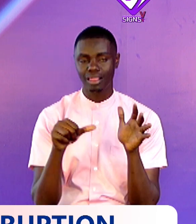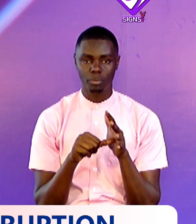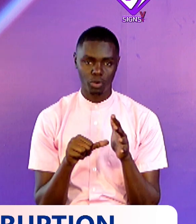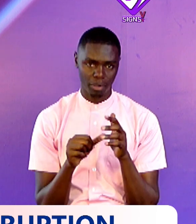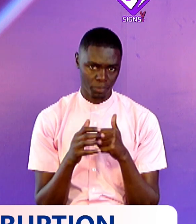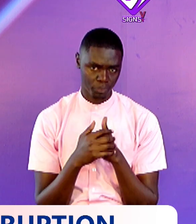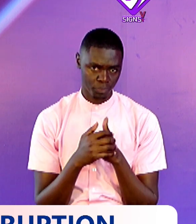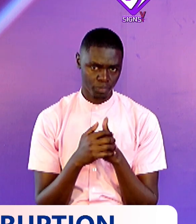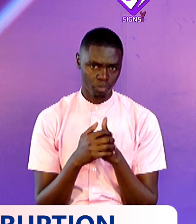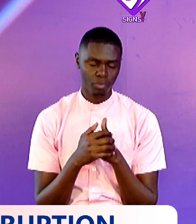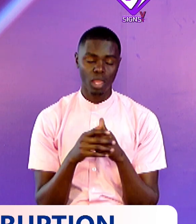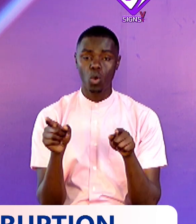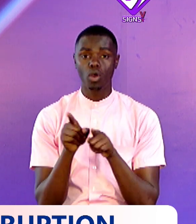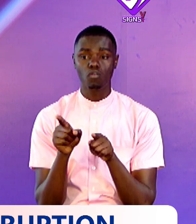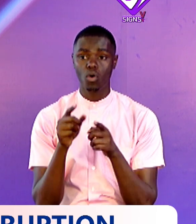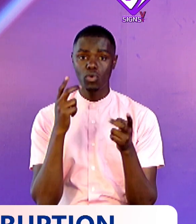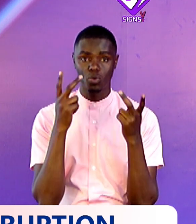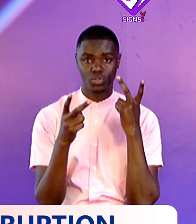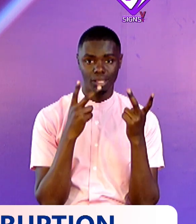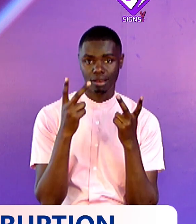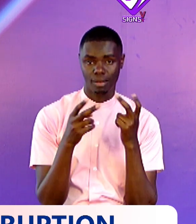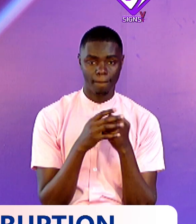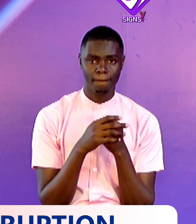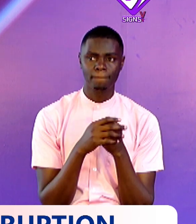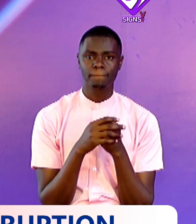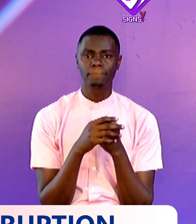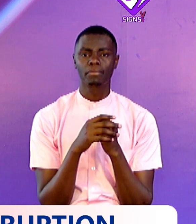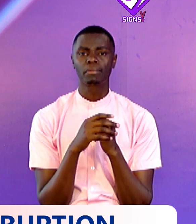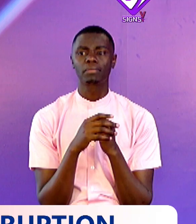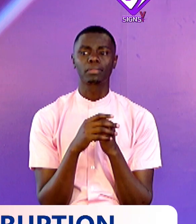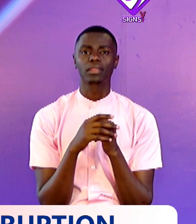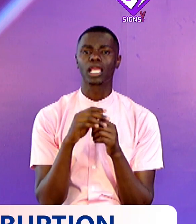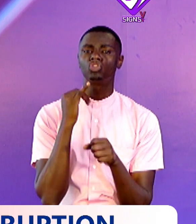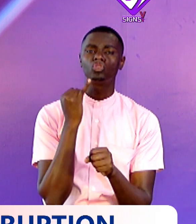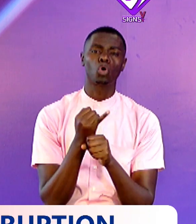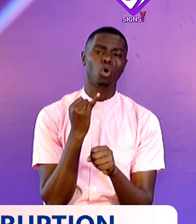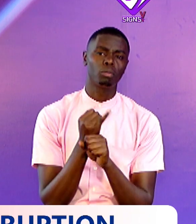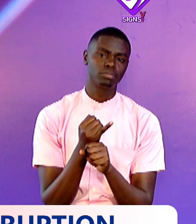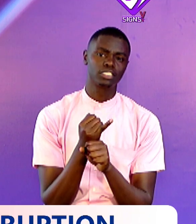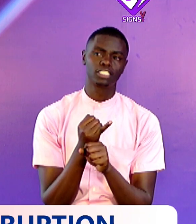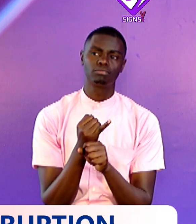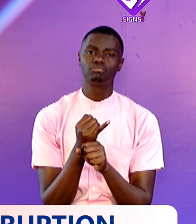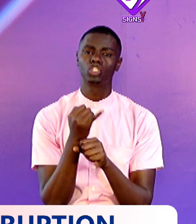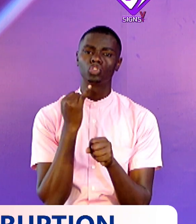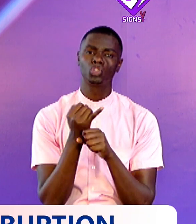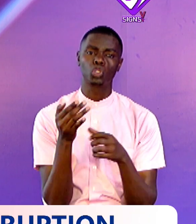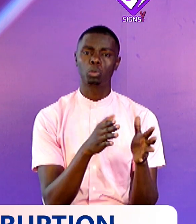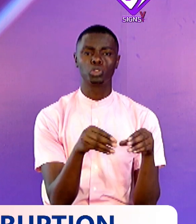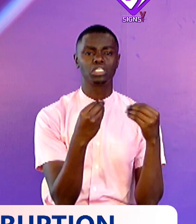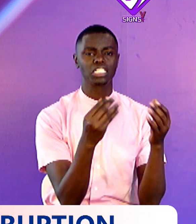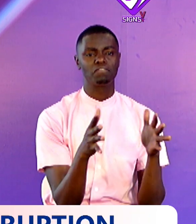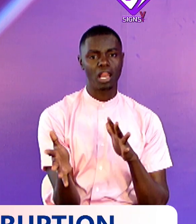And we have also seen how even job opportunities are given out